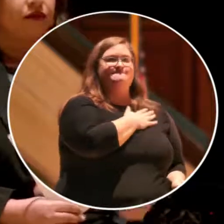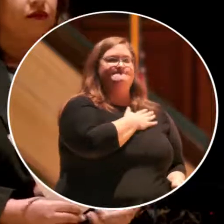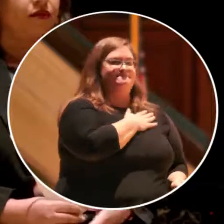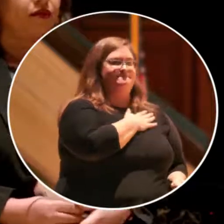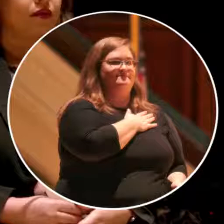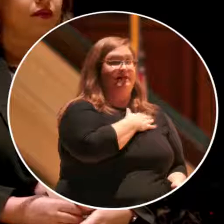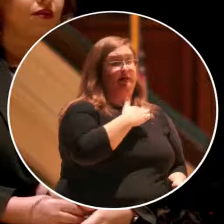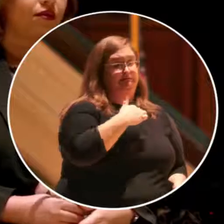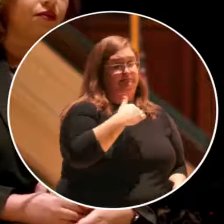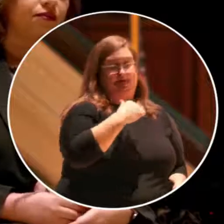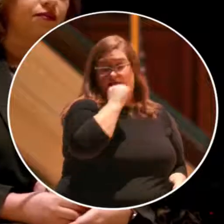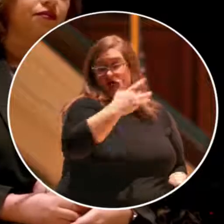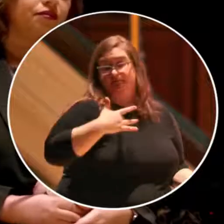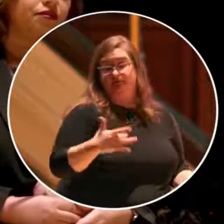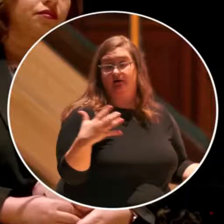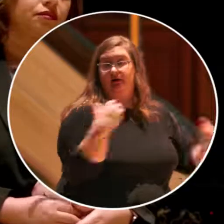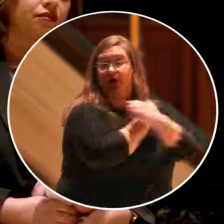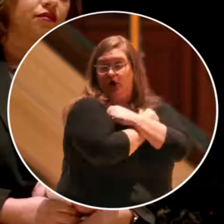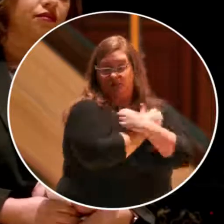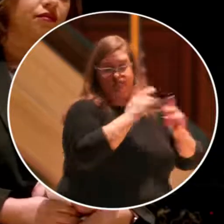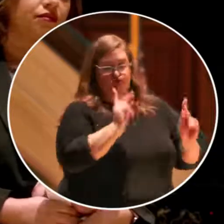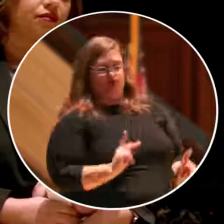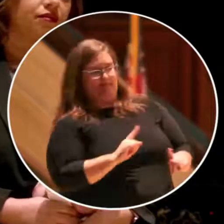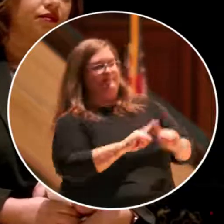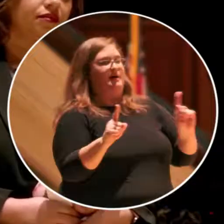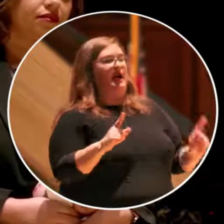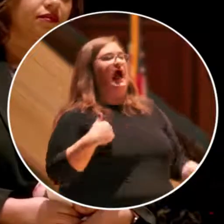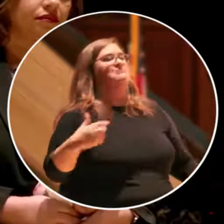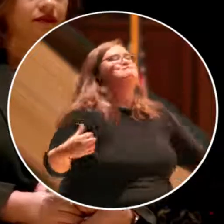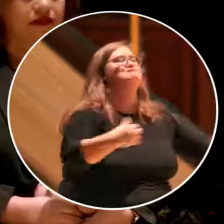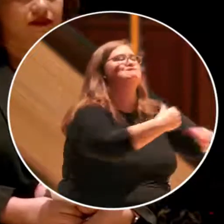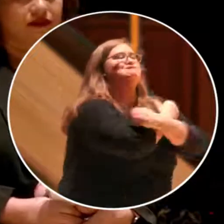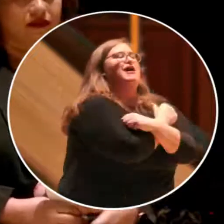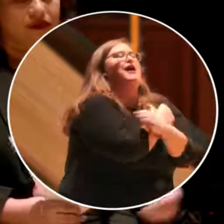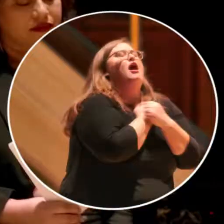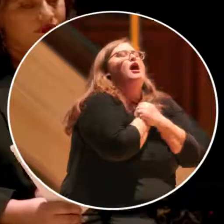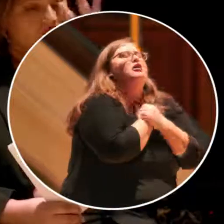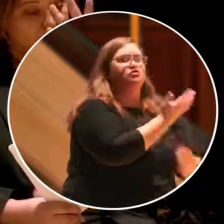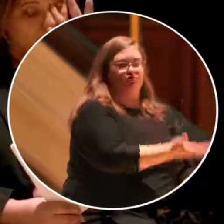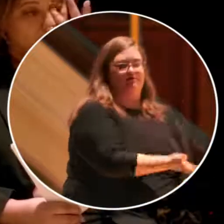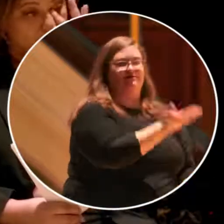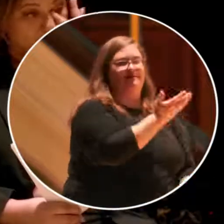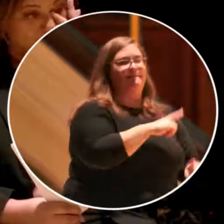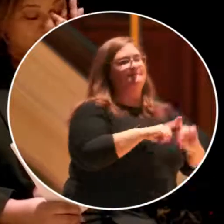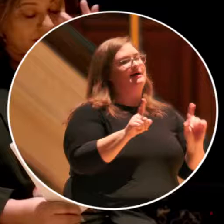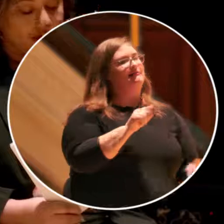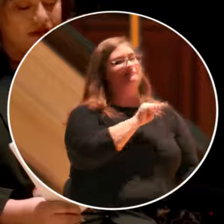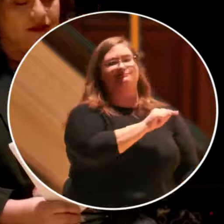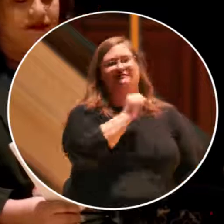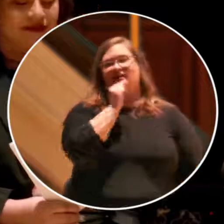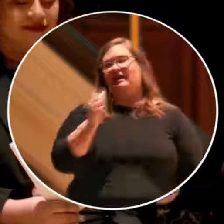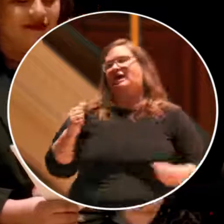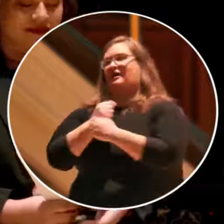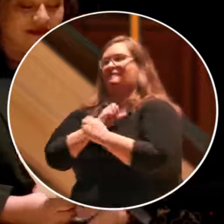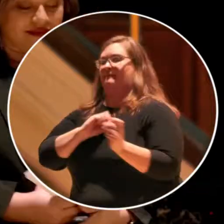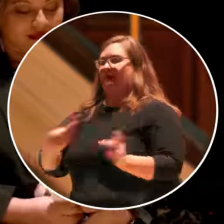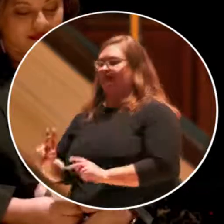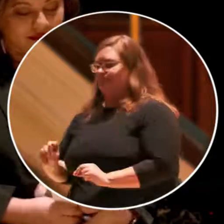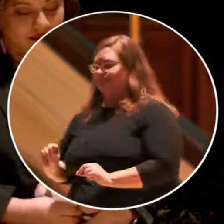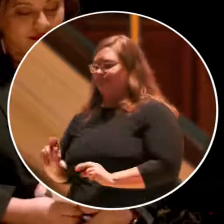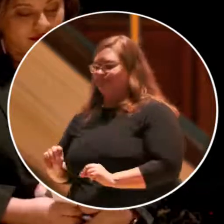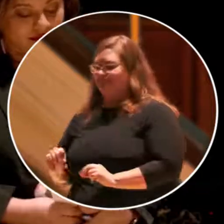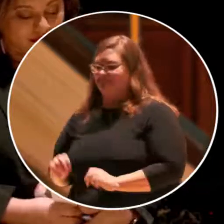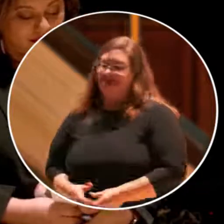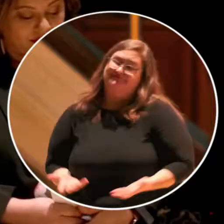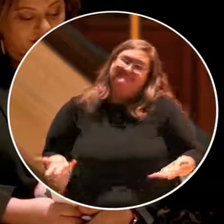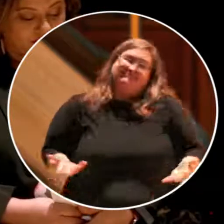I am not a hugger, but I hugged her tight. To my disappointment, she did not hug me back. Again, who could